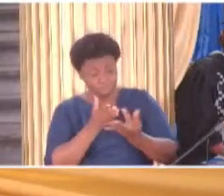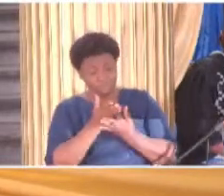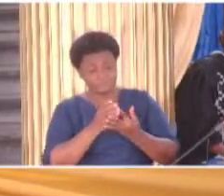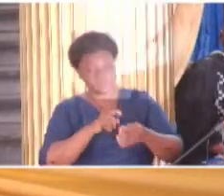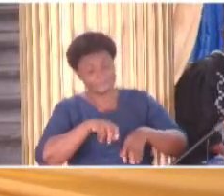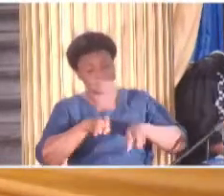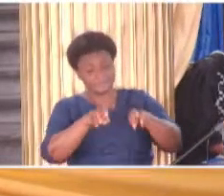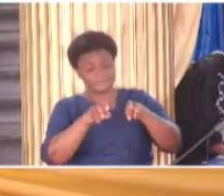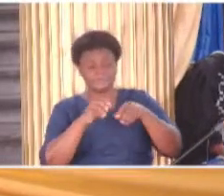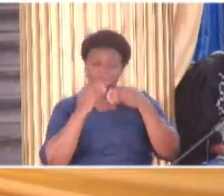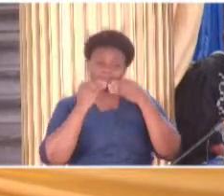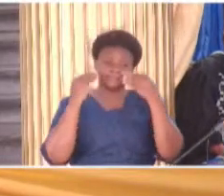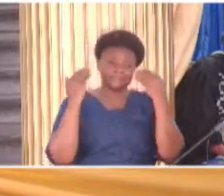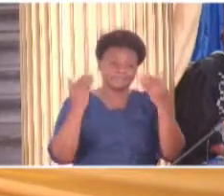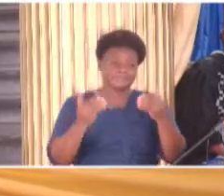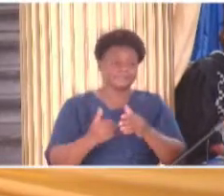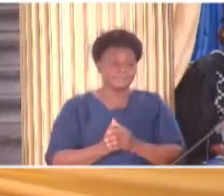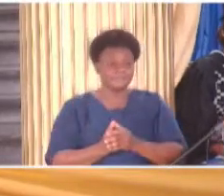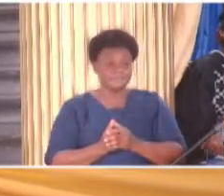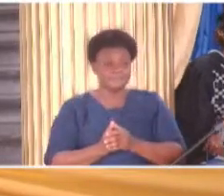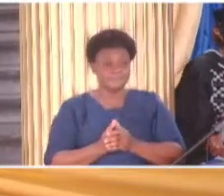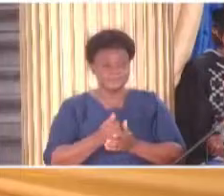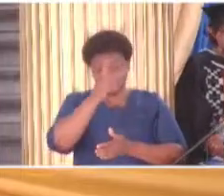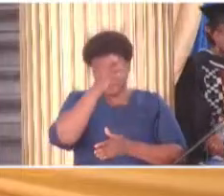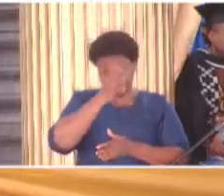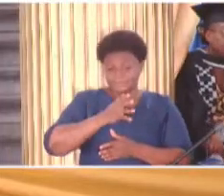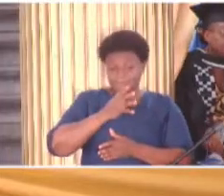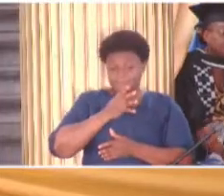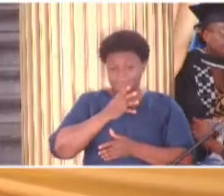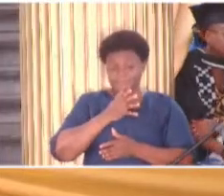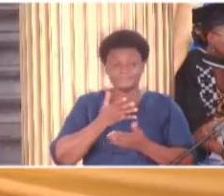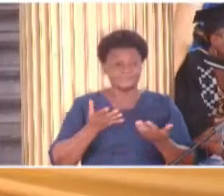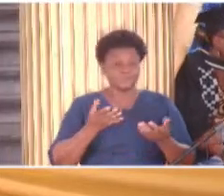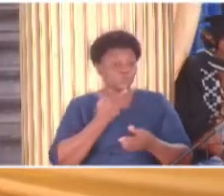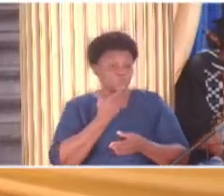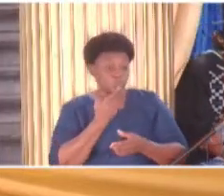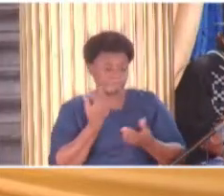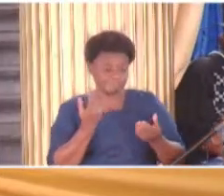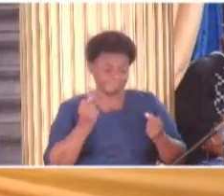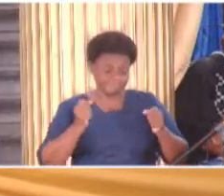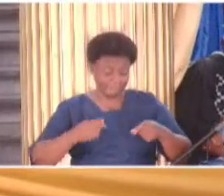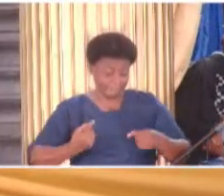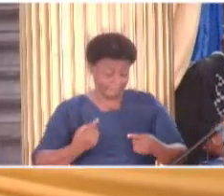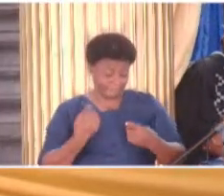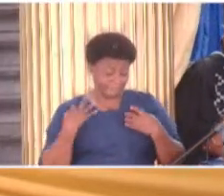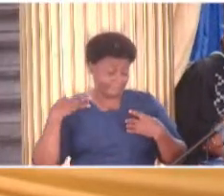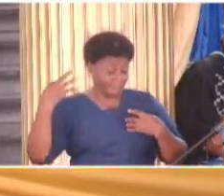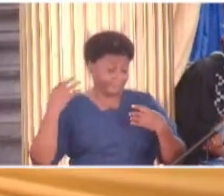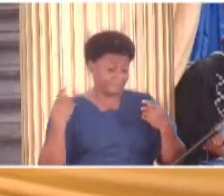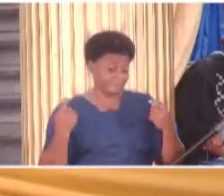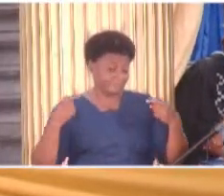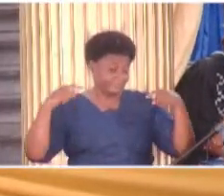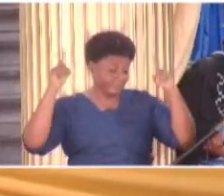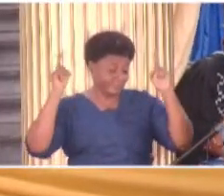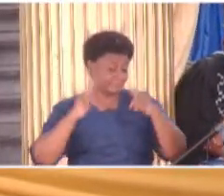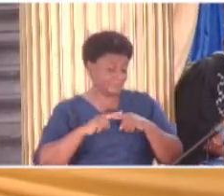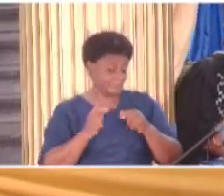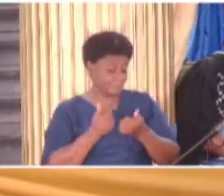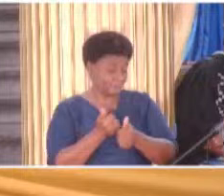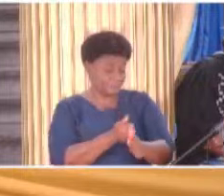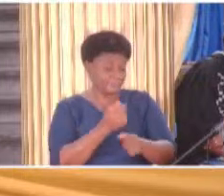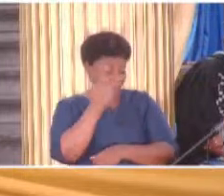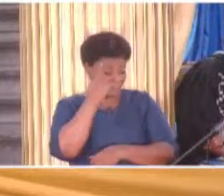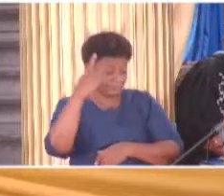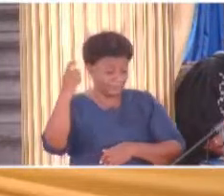I thank you. To the parents and guardians who made these sacrifices so we could pursue our dream, we honor